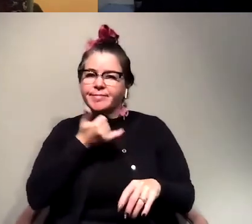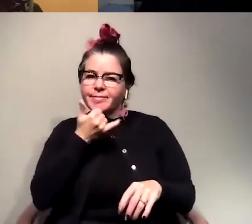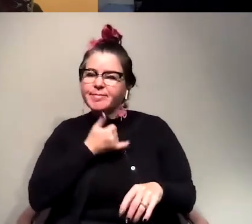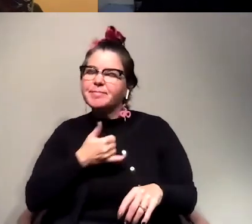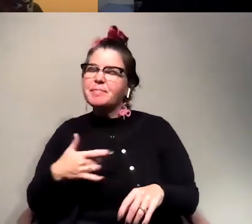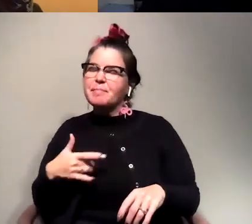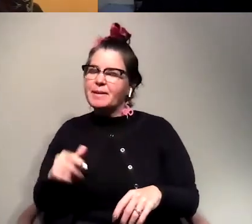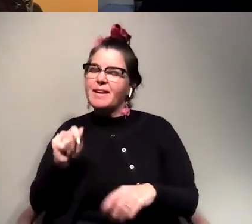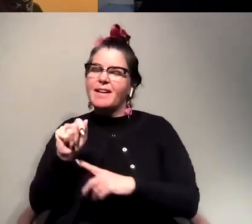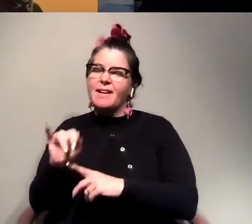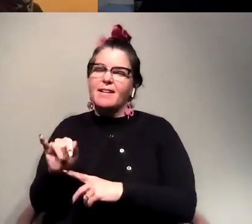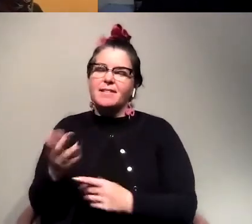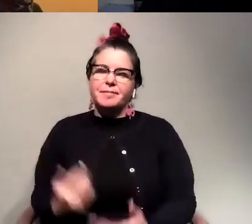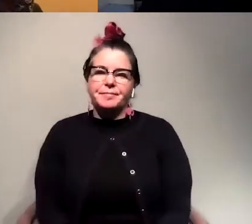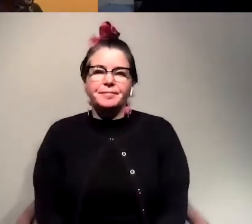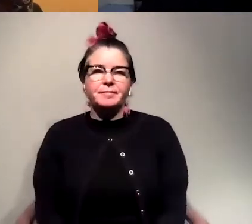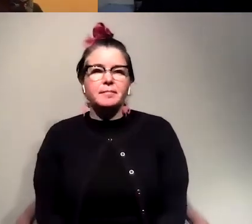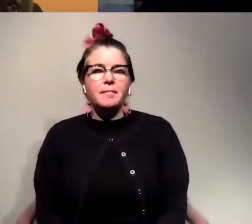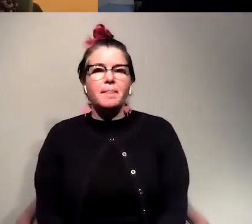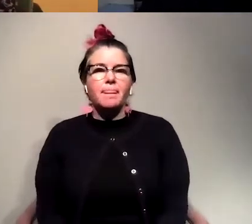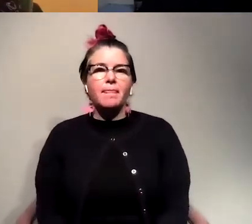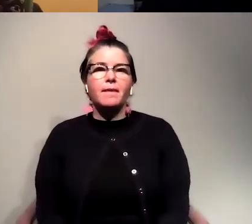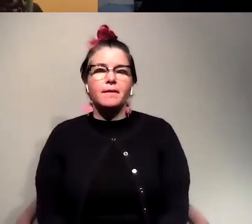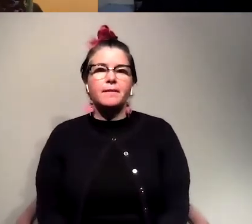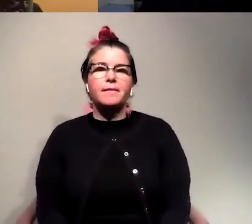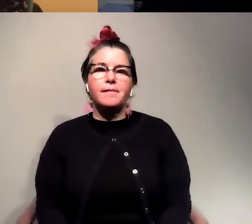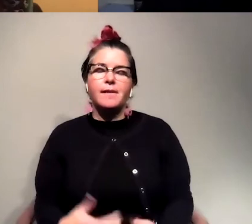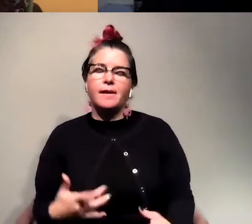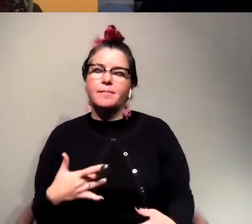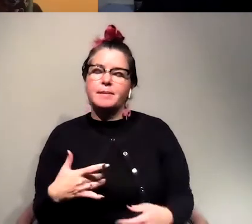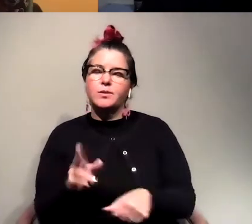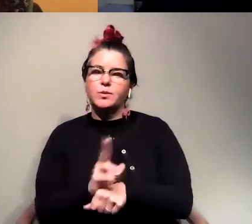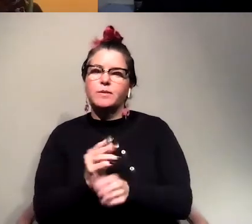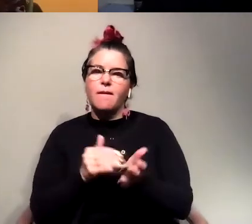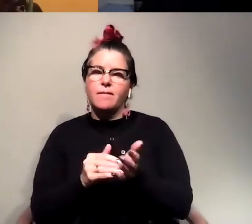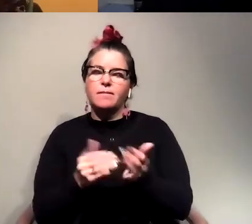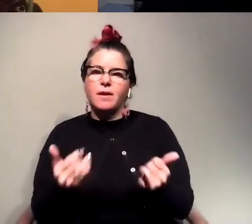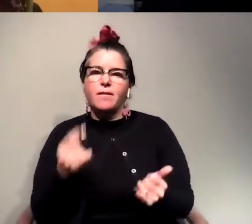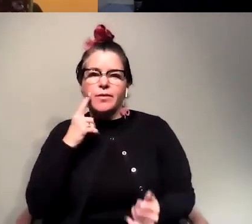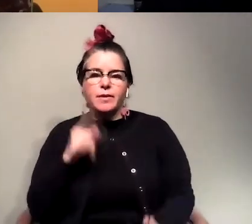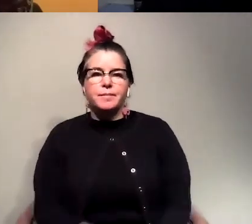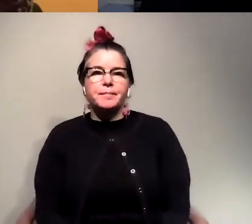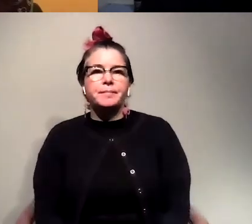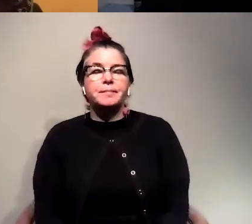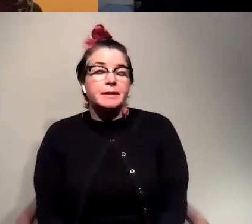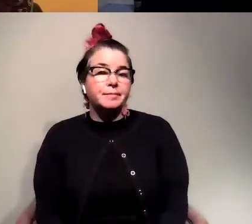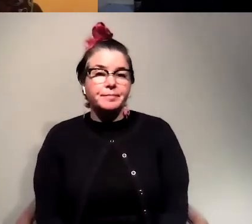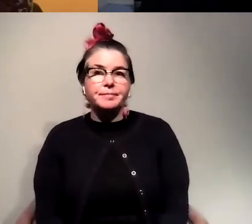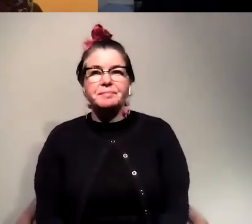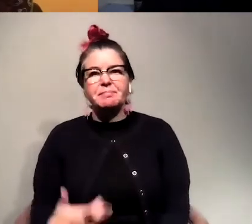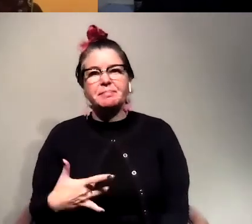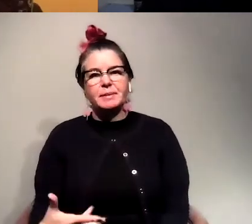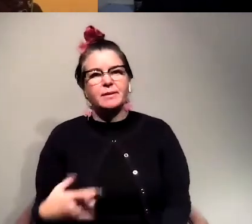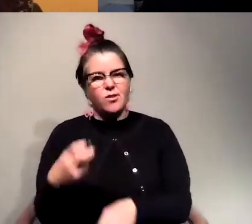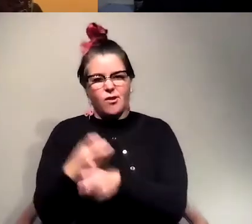AI. There's a lot of AIs being used for those. But yeah, it's often just tough to